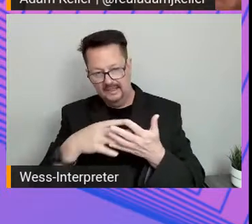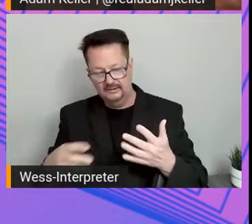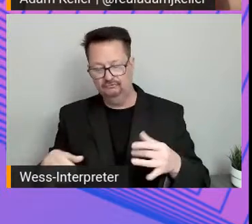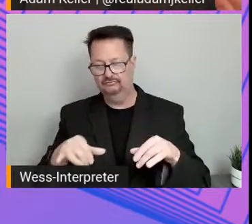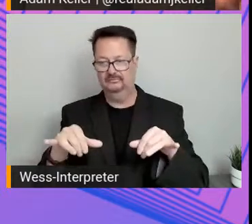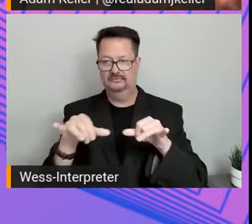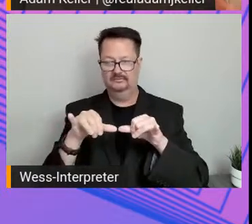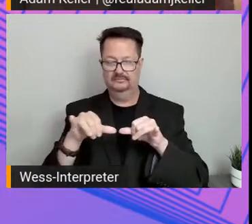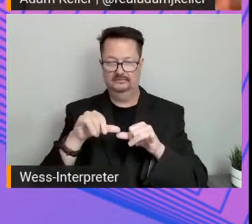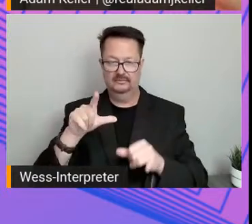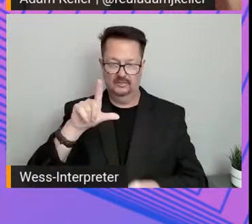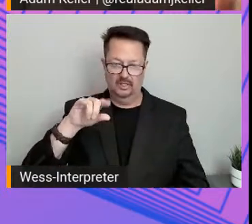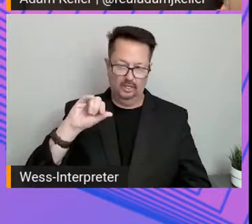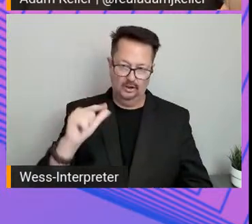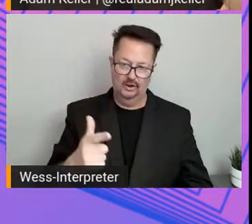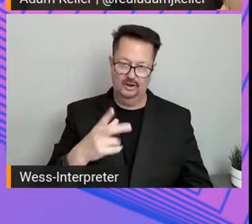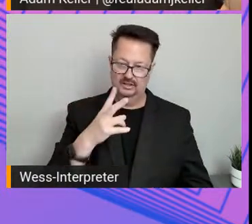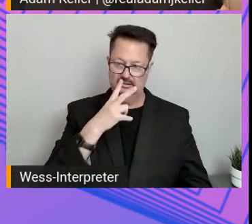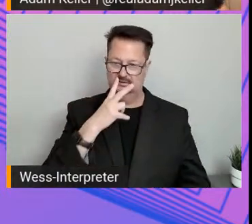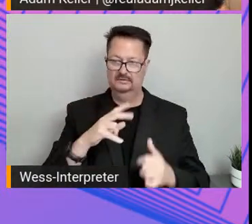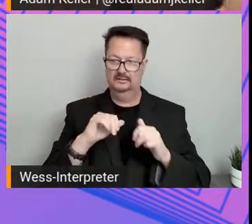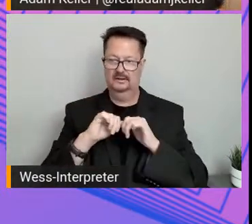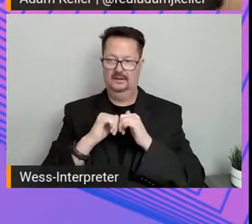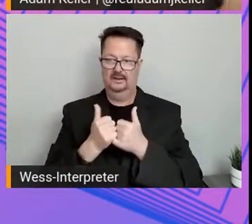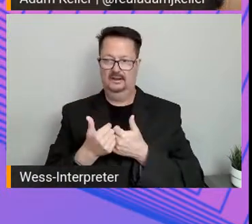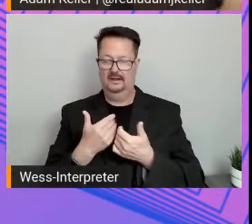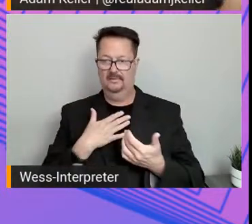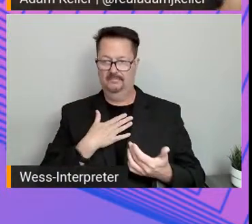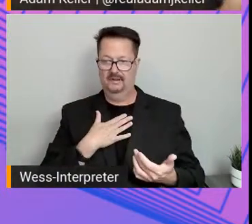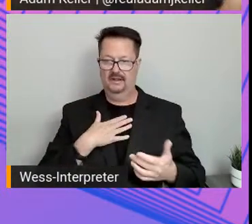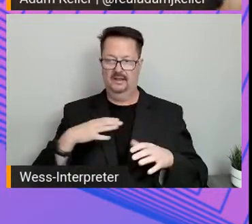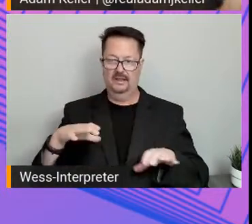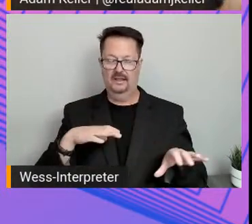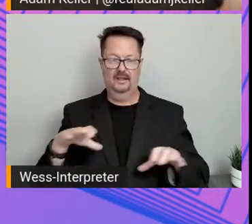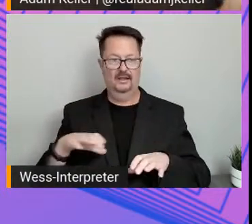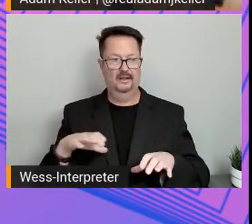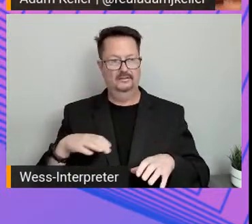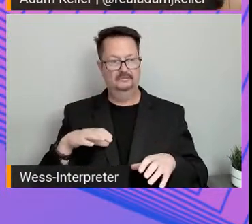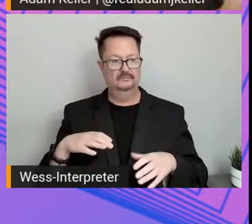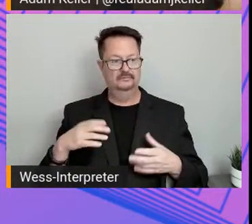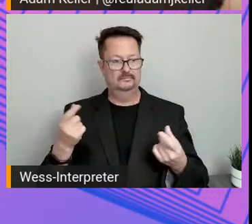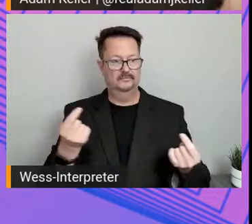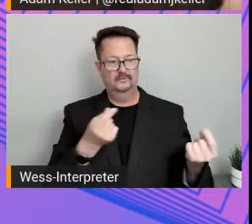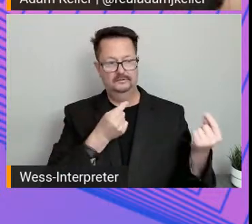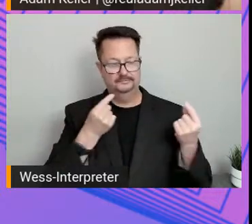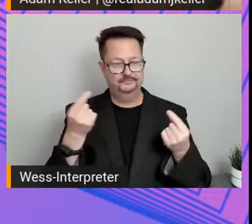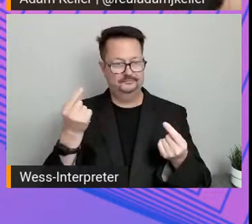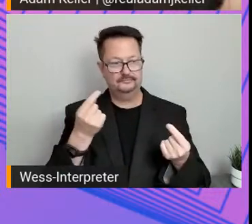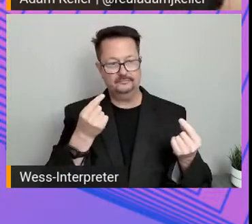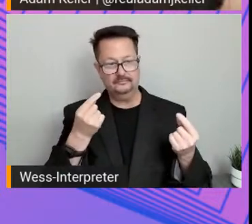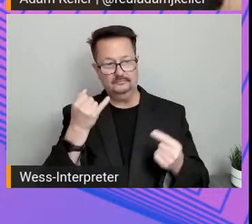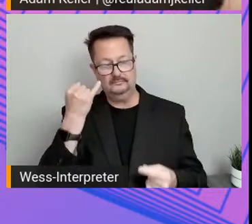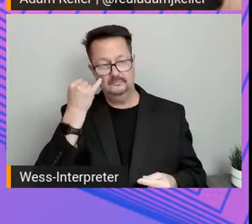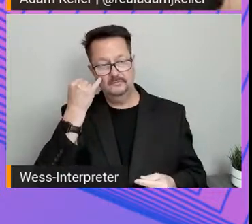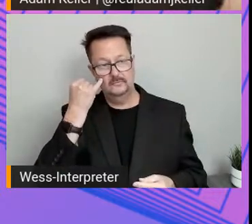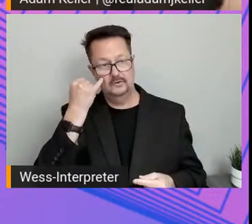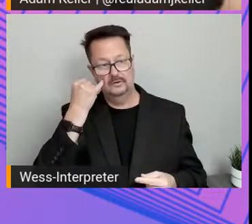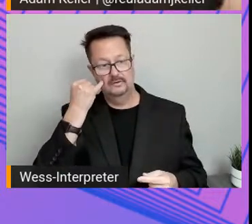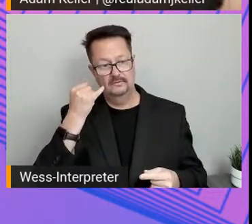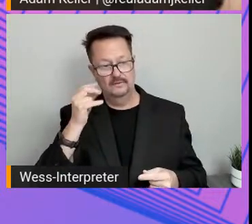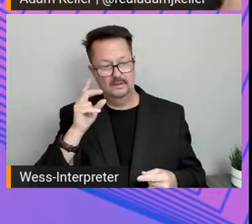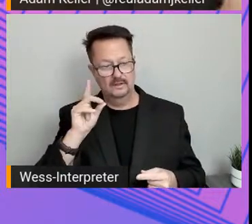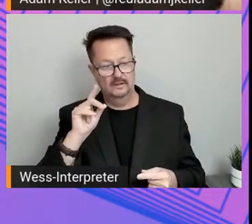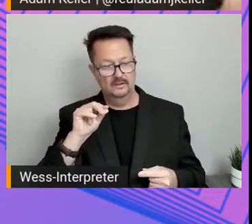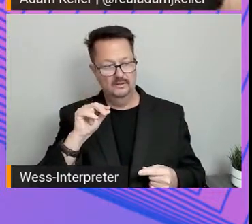and seeing how my application's actually performing. So if I were to do the last command I'll run as a Copilot service show, which shows